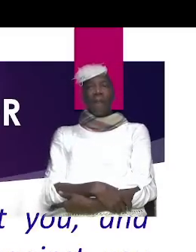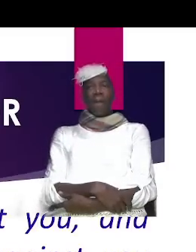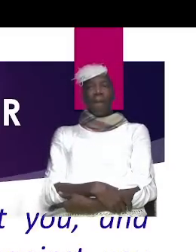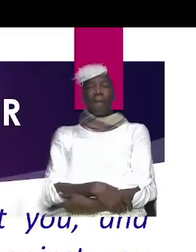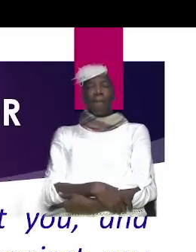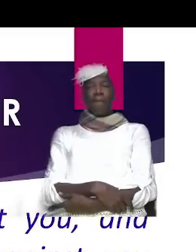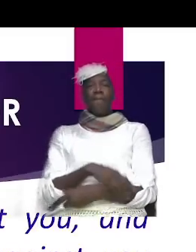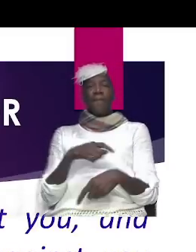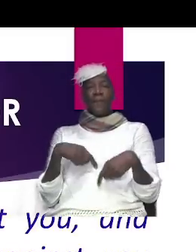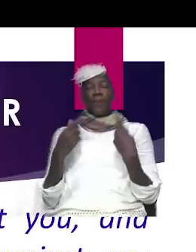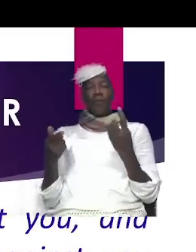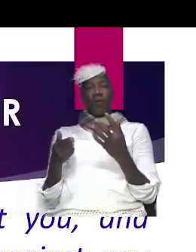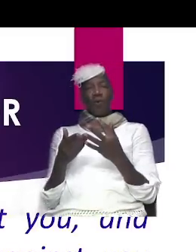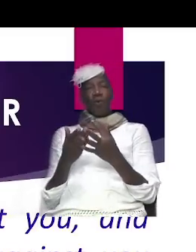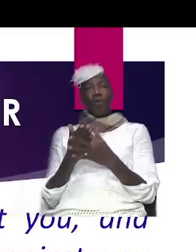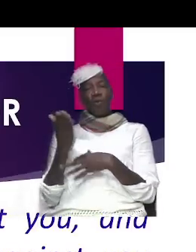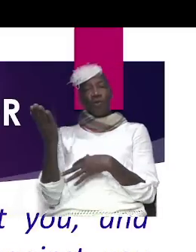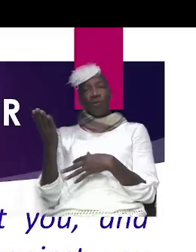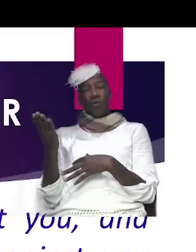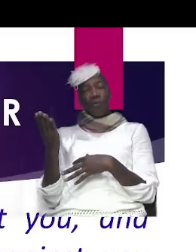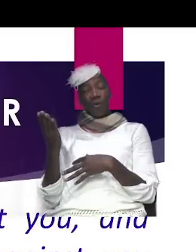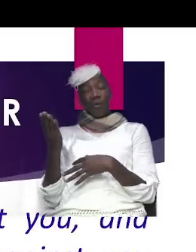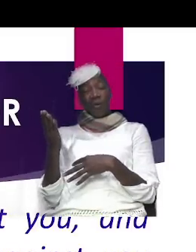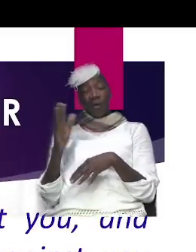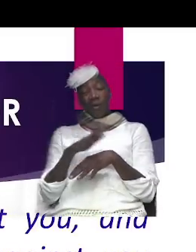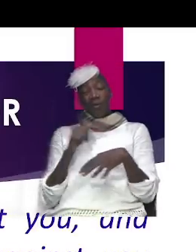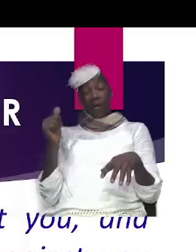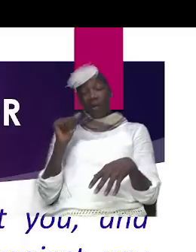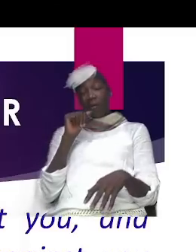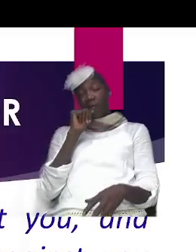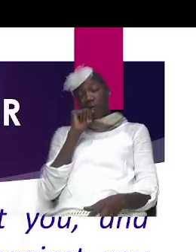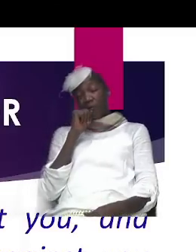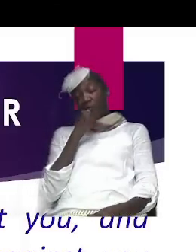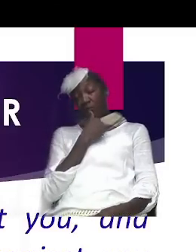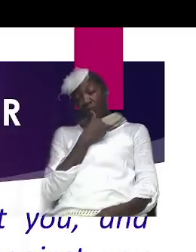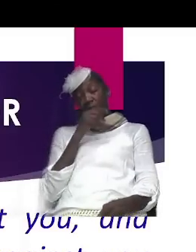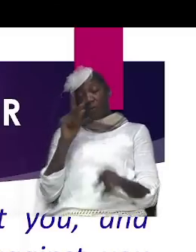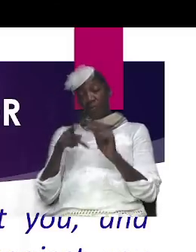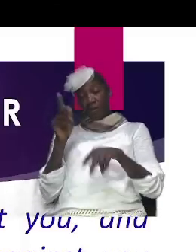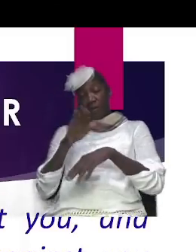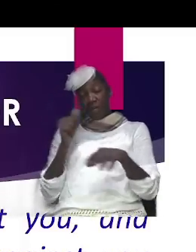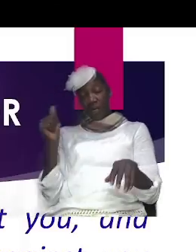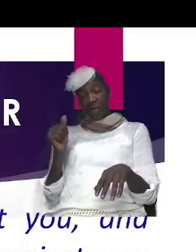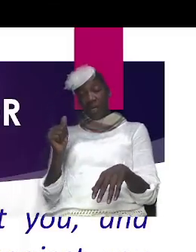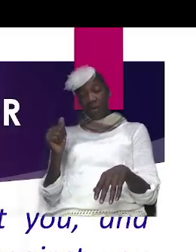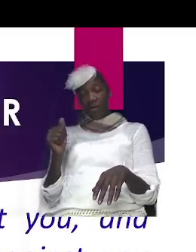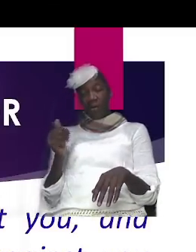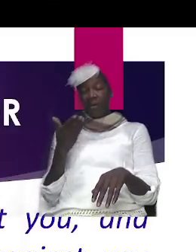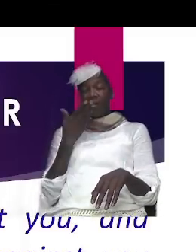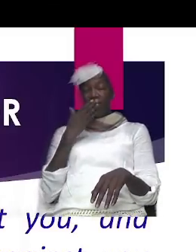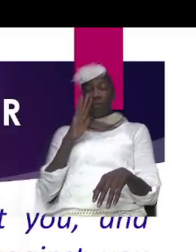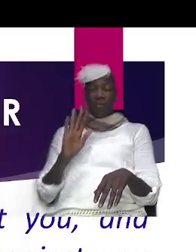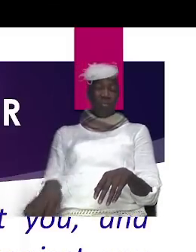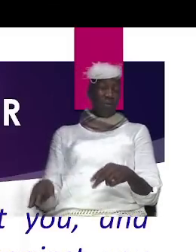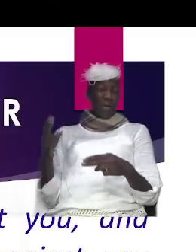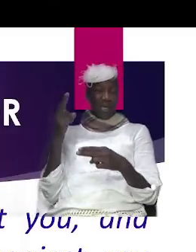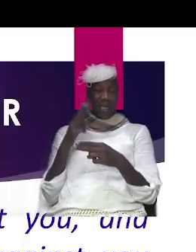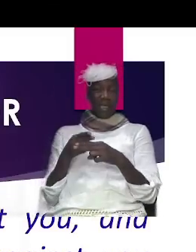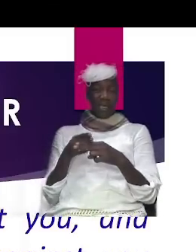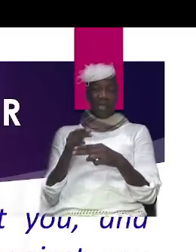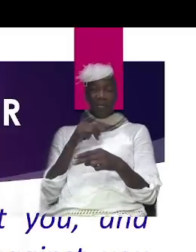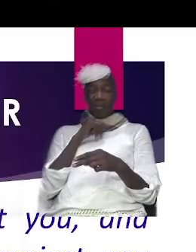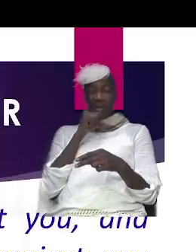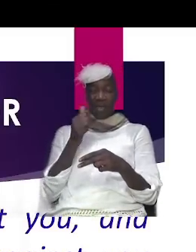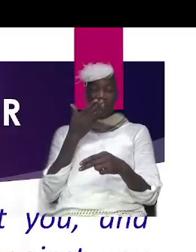we are called upon to suffer for him. People call us all kind of derogatory things. It's not so bad here in Jamaica